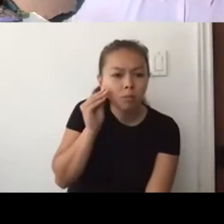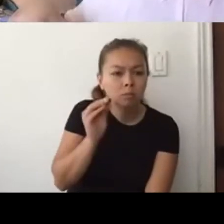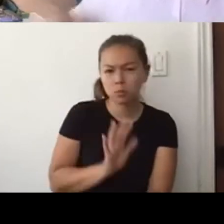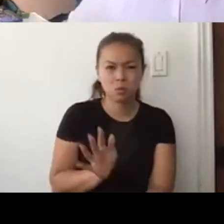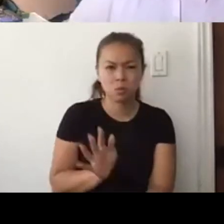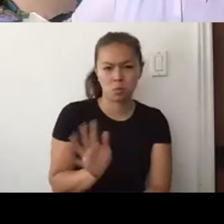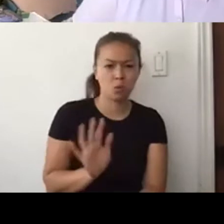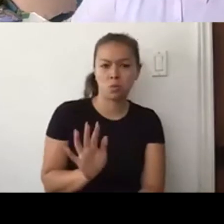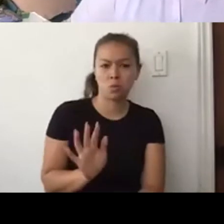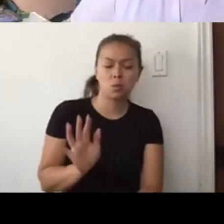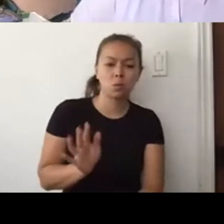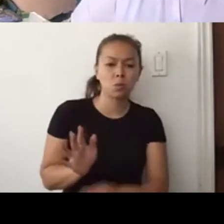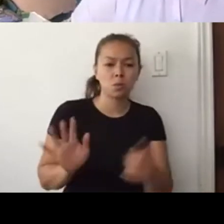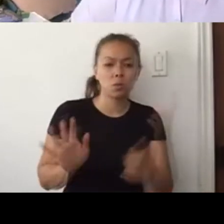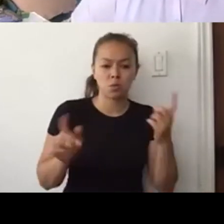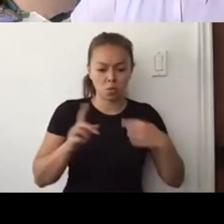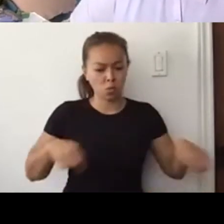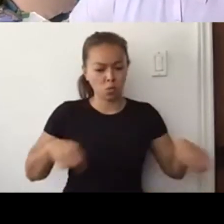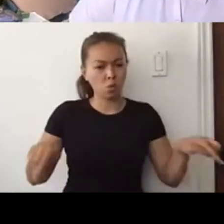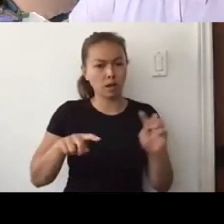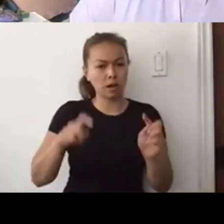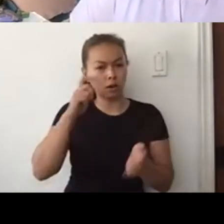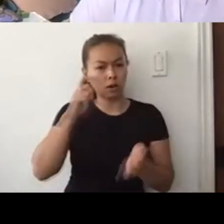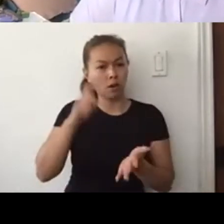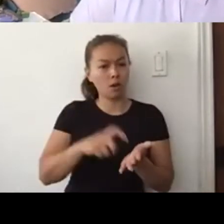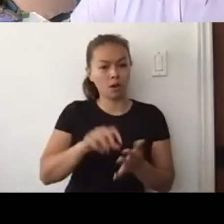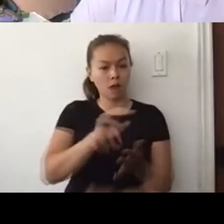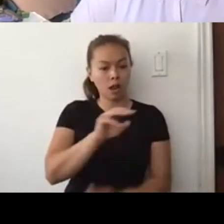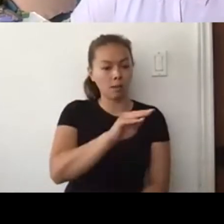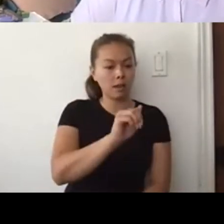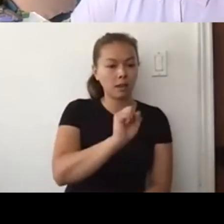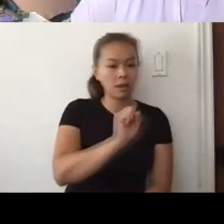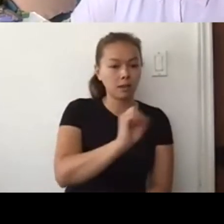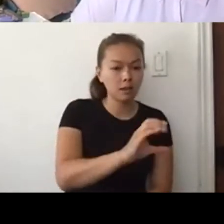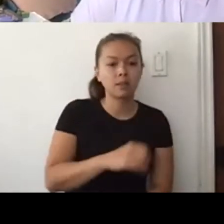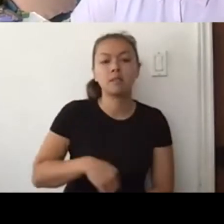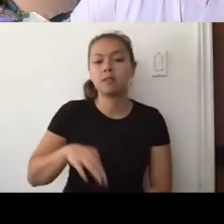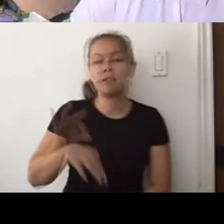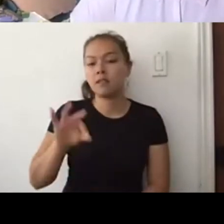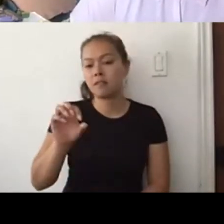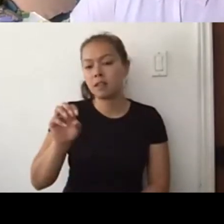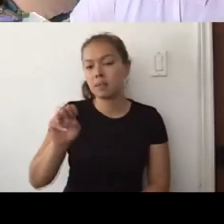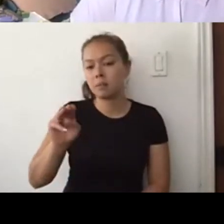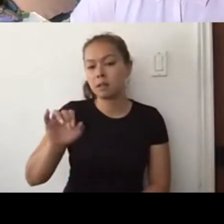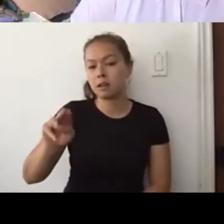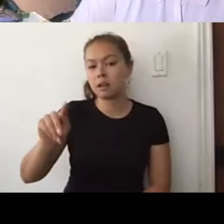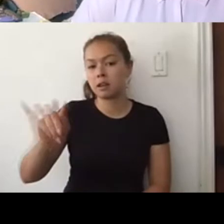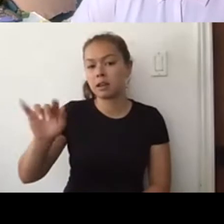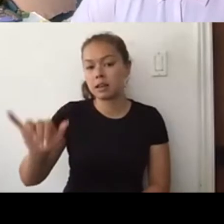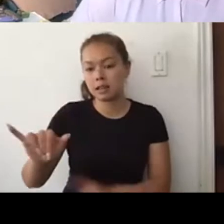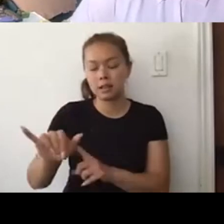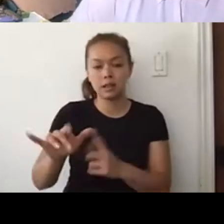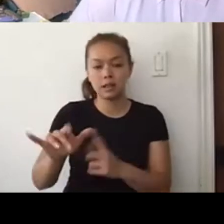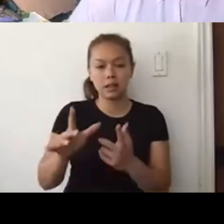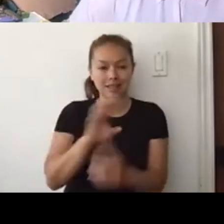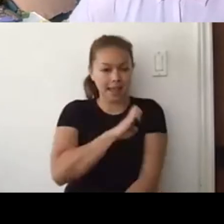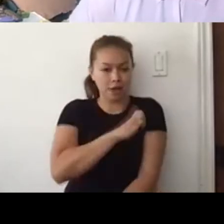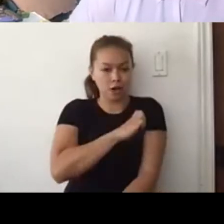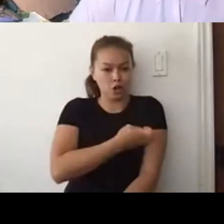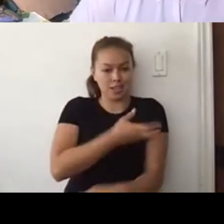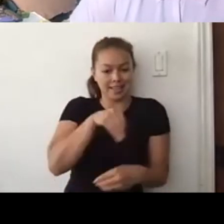as energies, as something that they can express themselves. And masculinity is not a bad thing. Masculinity is